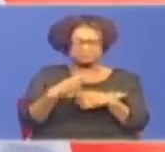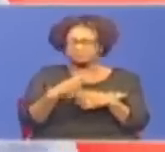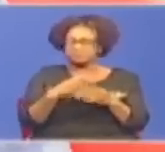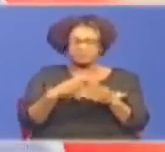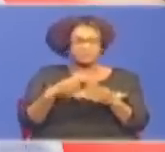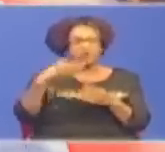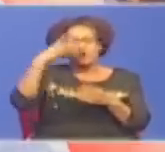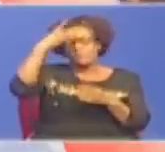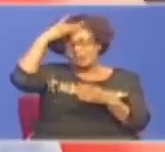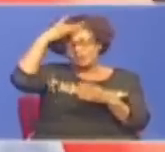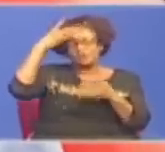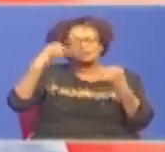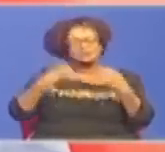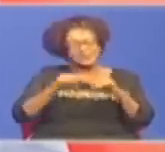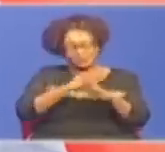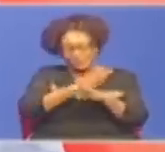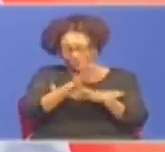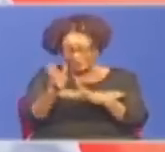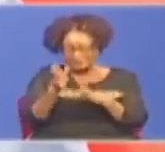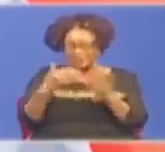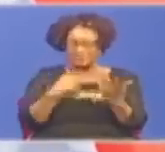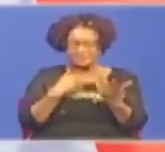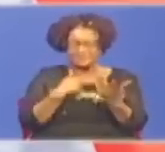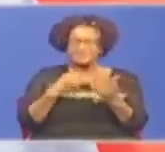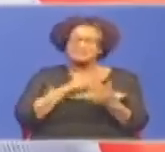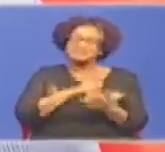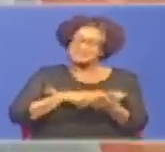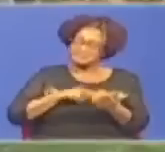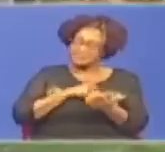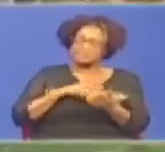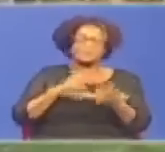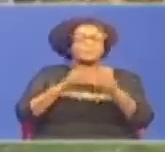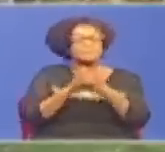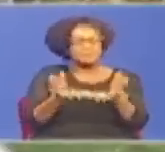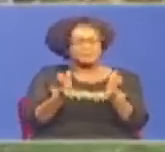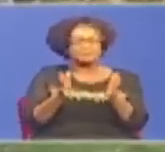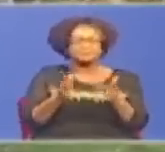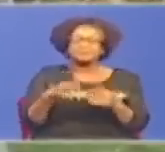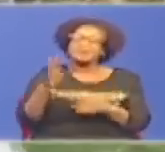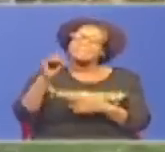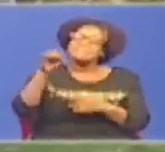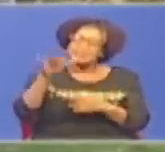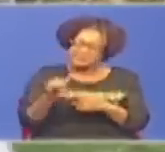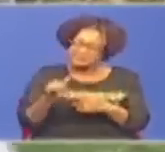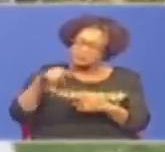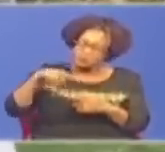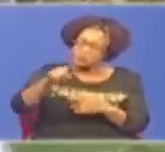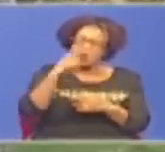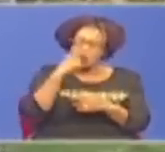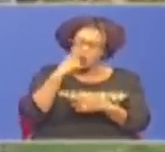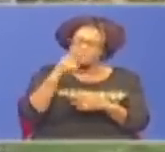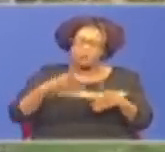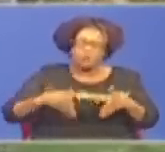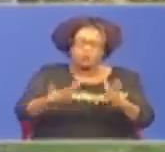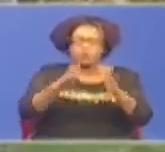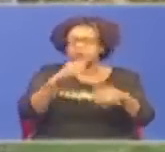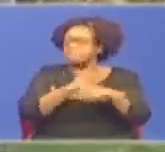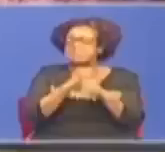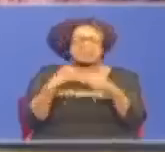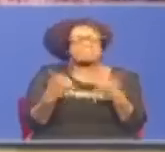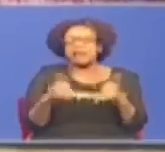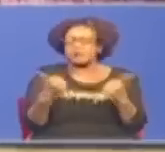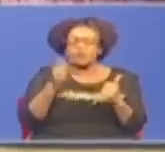trying to divert and seek sympathy from the public. Bwana Mbadi, hata kwenu mwenyewe njia ya kwenda kwenu hata kukwa wewe